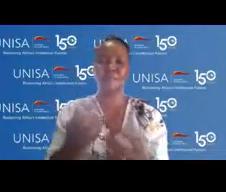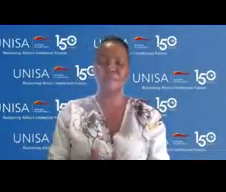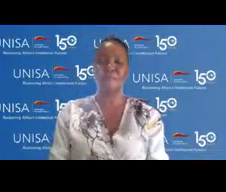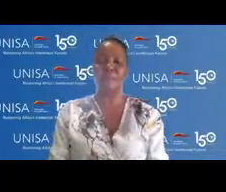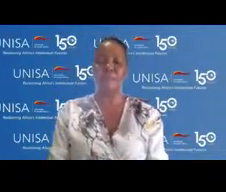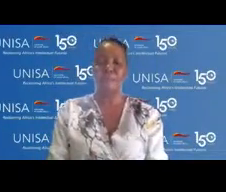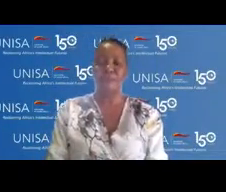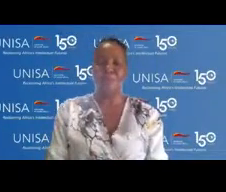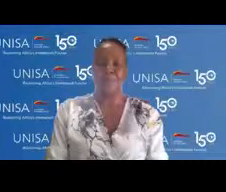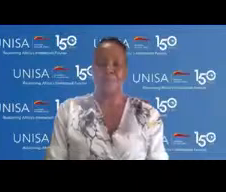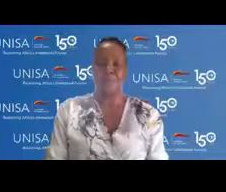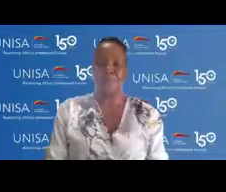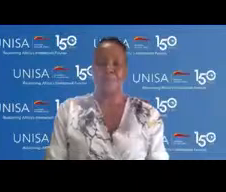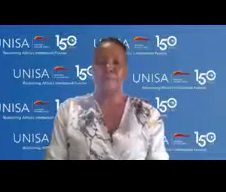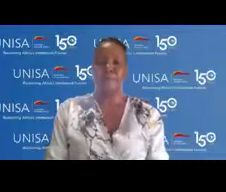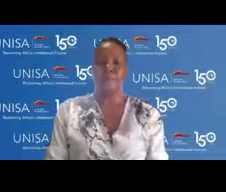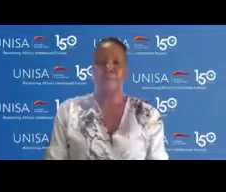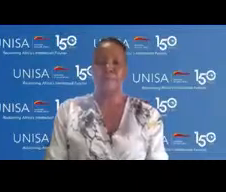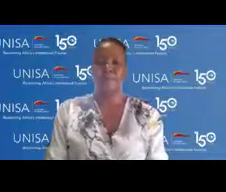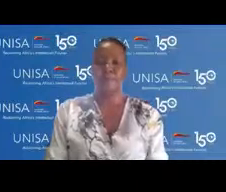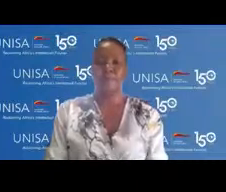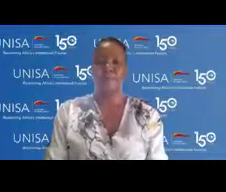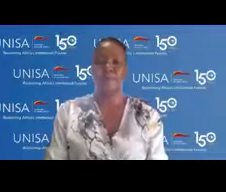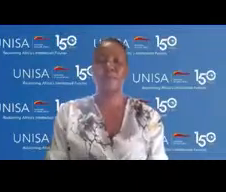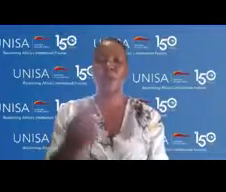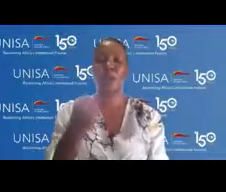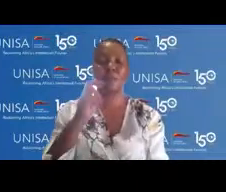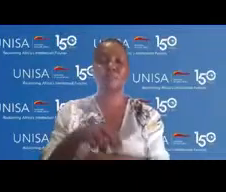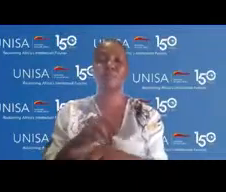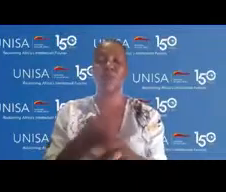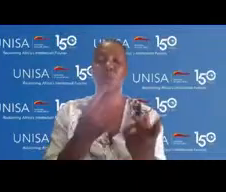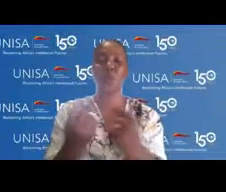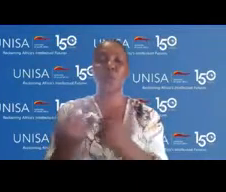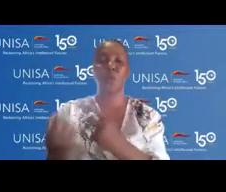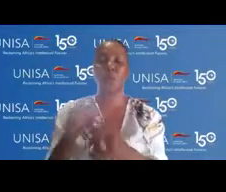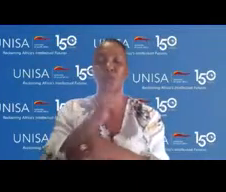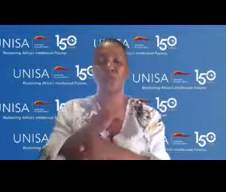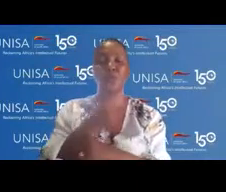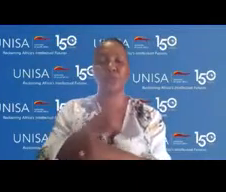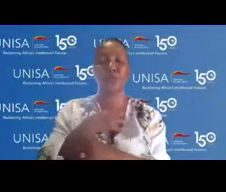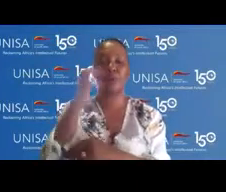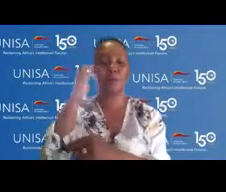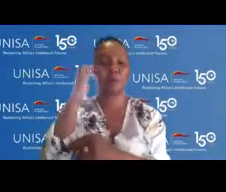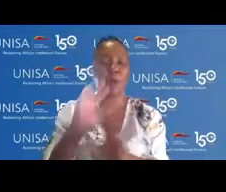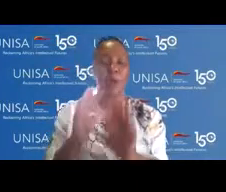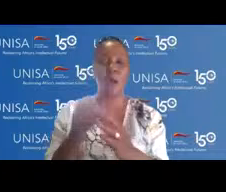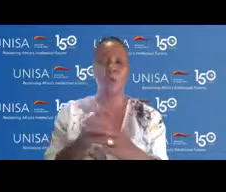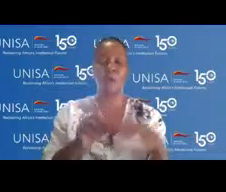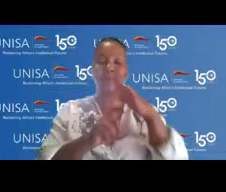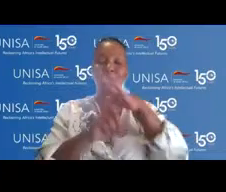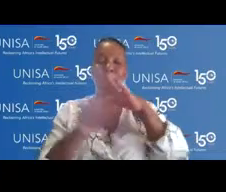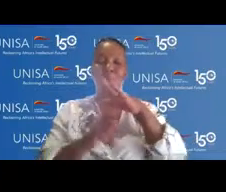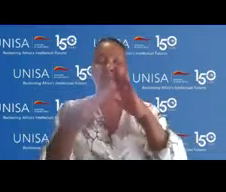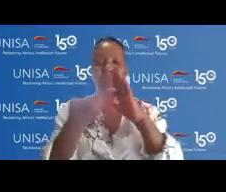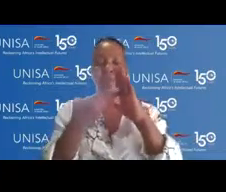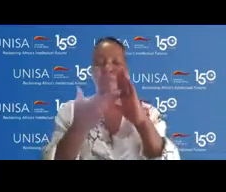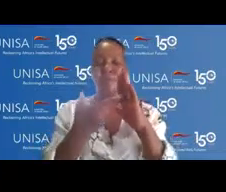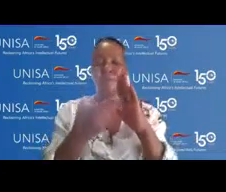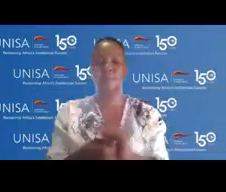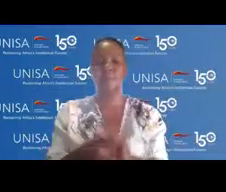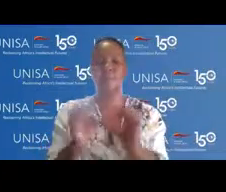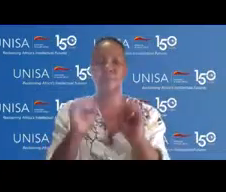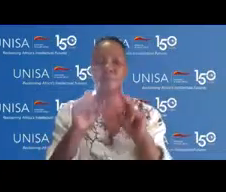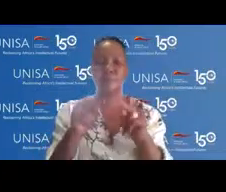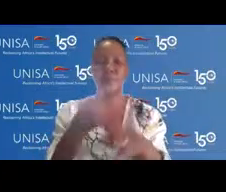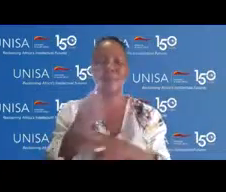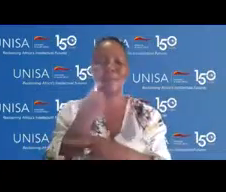And there we go. So it's all I needed to do, guys. So there, I'm using my phone, showing you how I'm scanning this over here. Okay, so is that easy, guys?